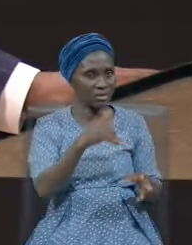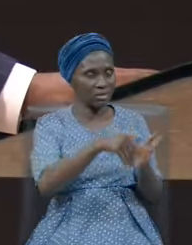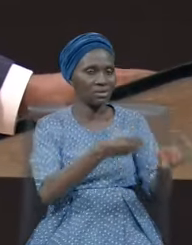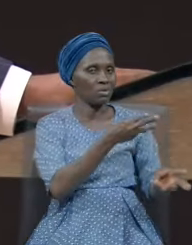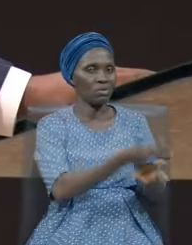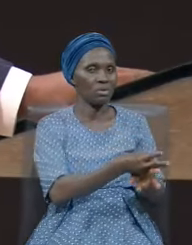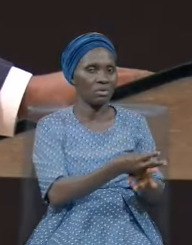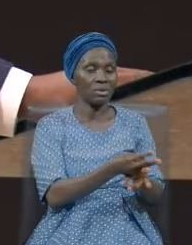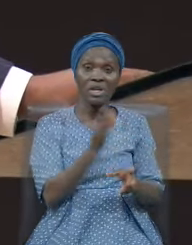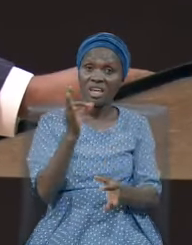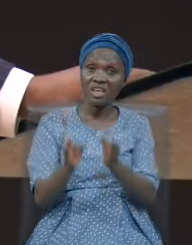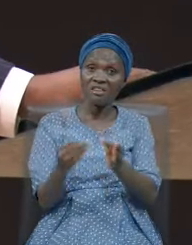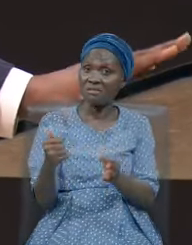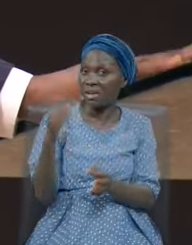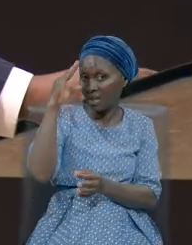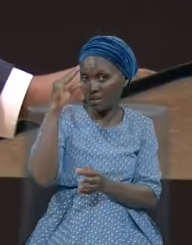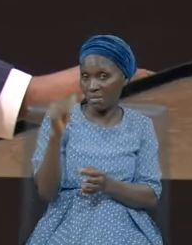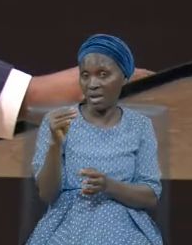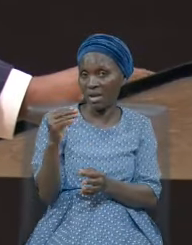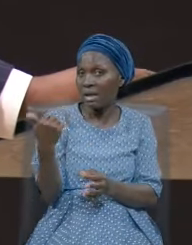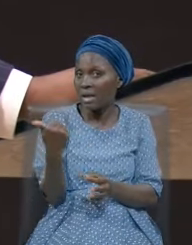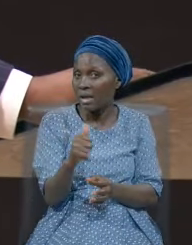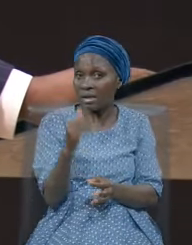man, any pastor,